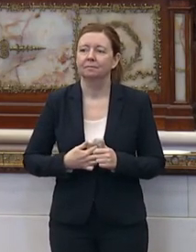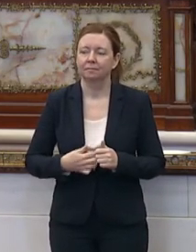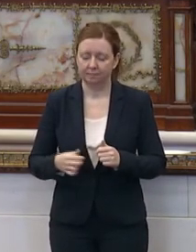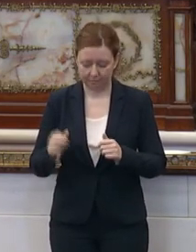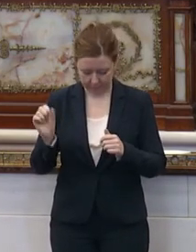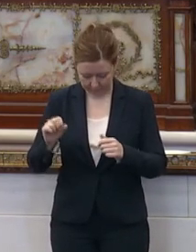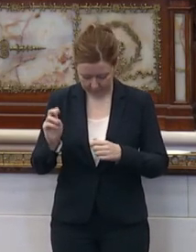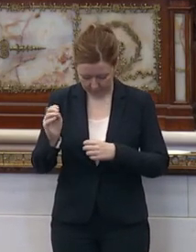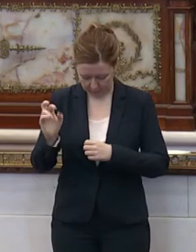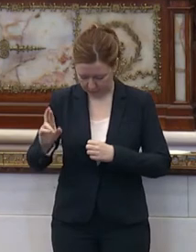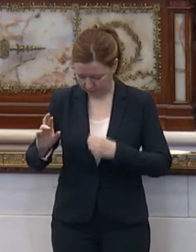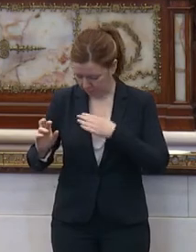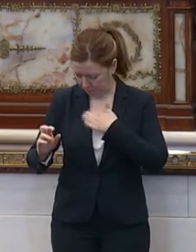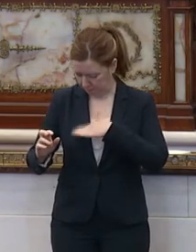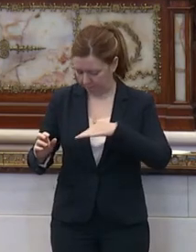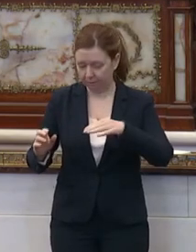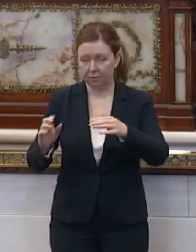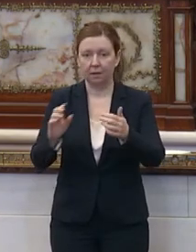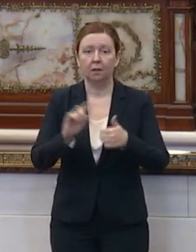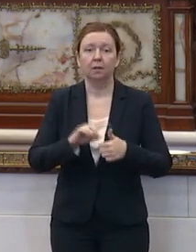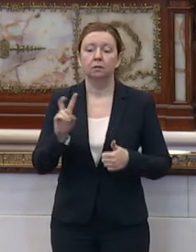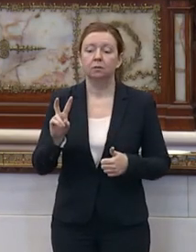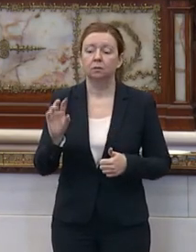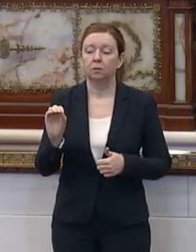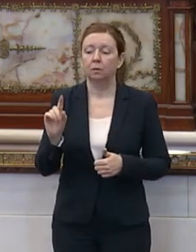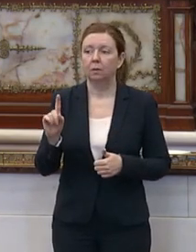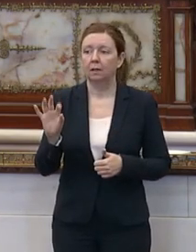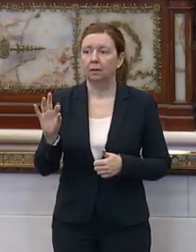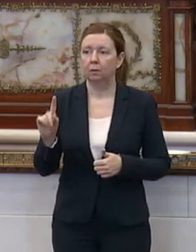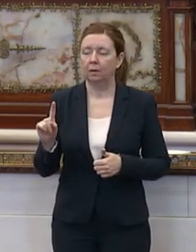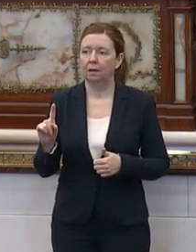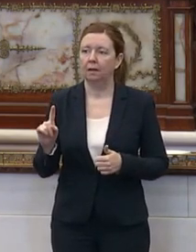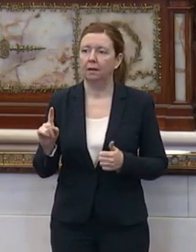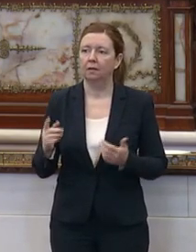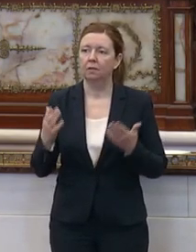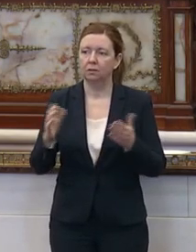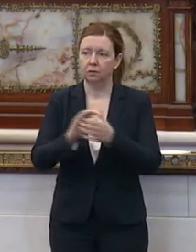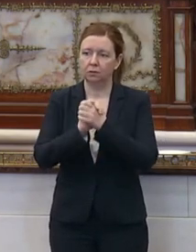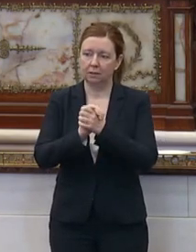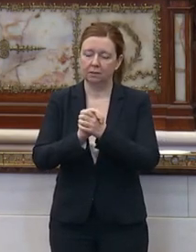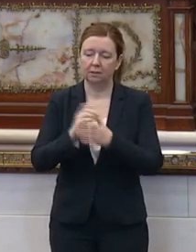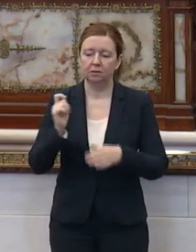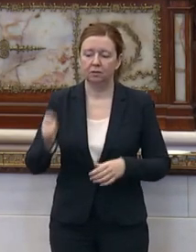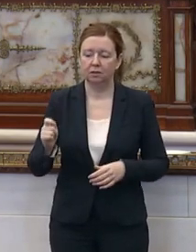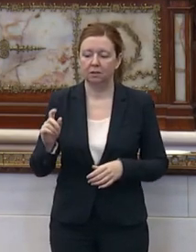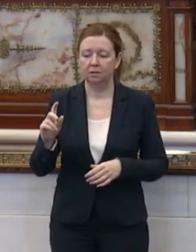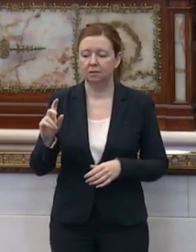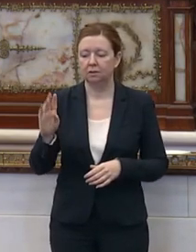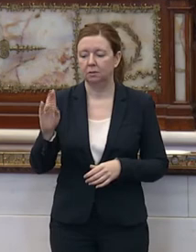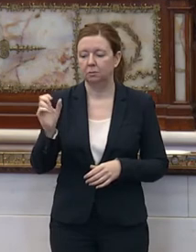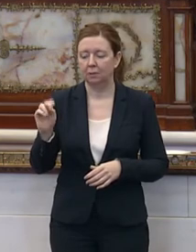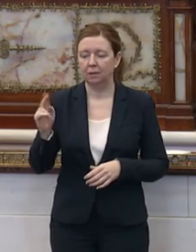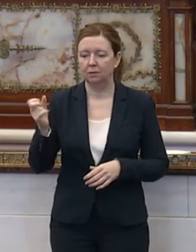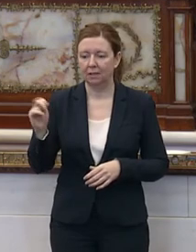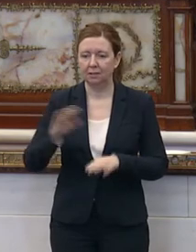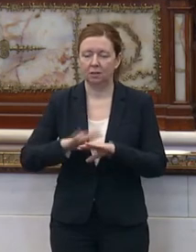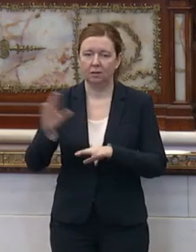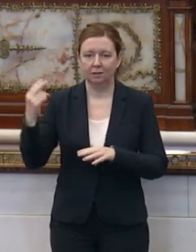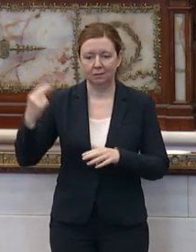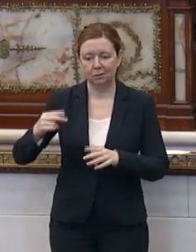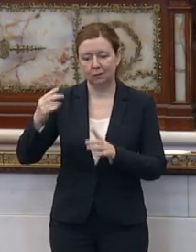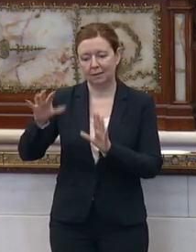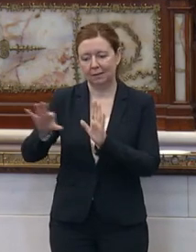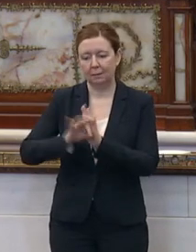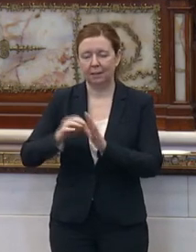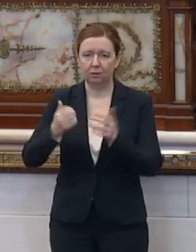Yes, Mr. President. Resolution number 220191, entitled the resolution congratulating Judge Ketanji Brown Jackson on her historic